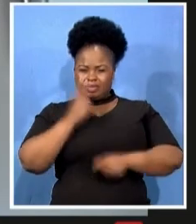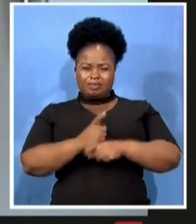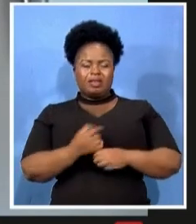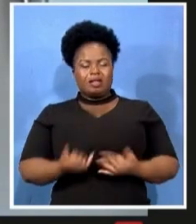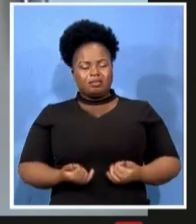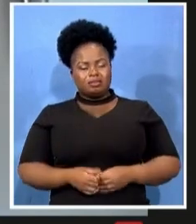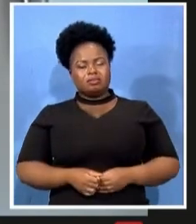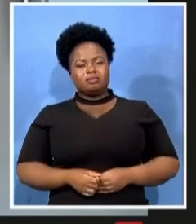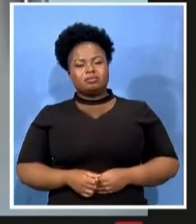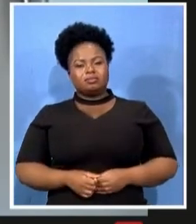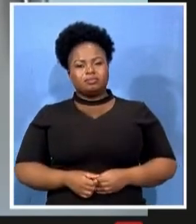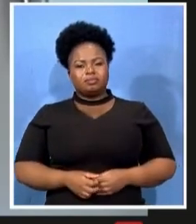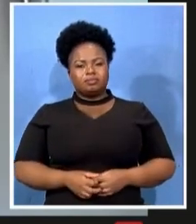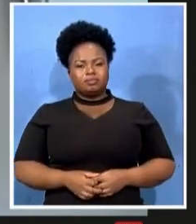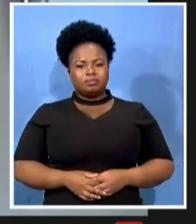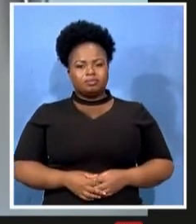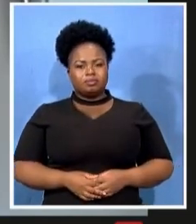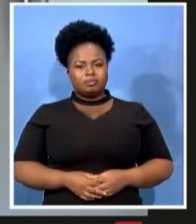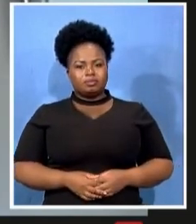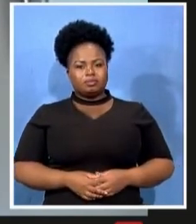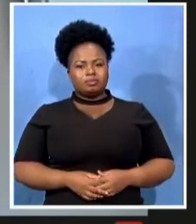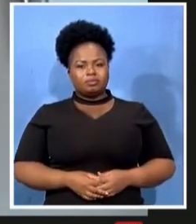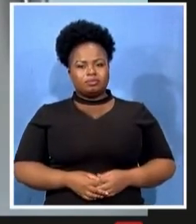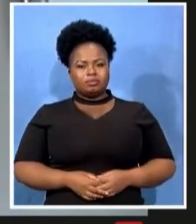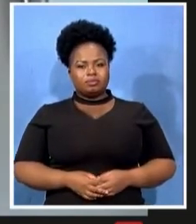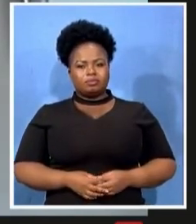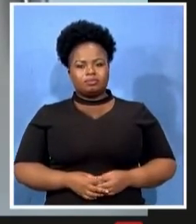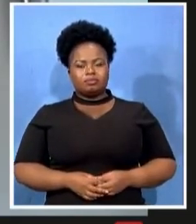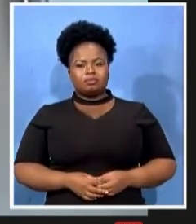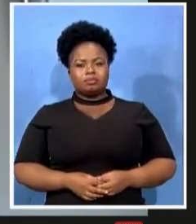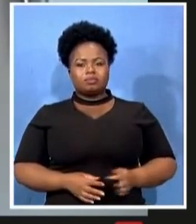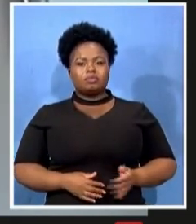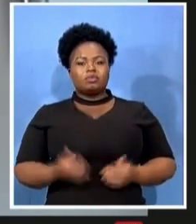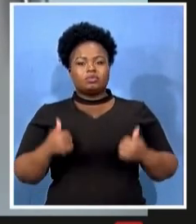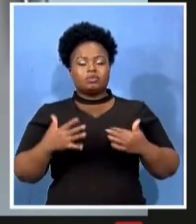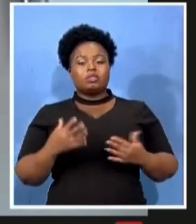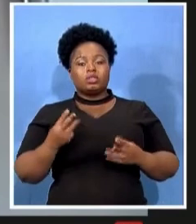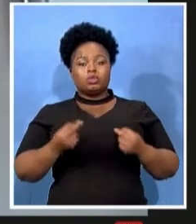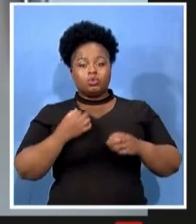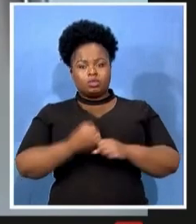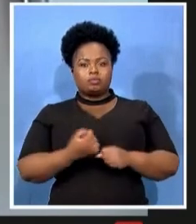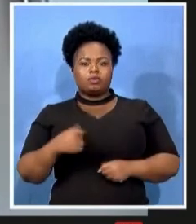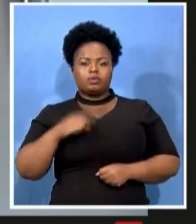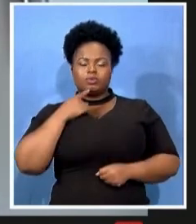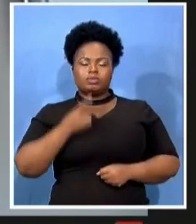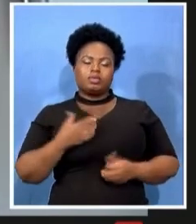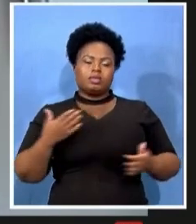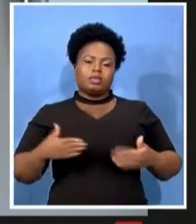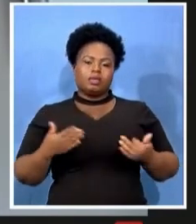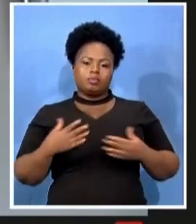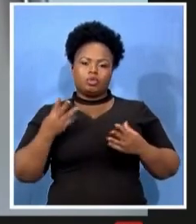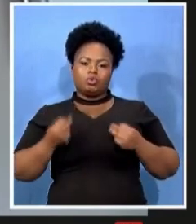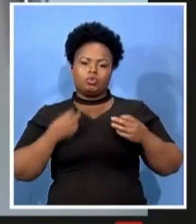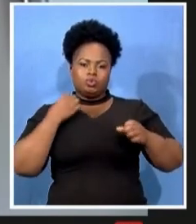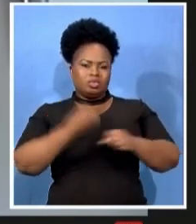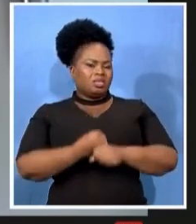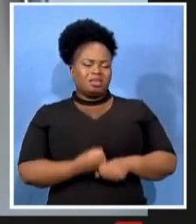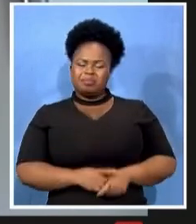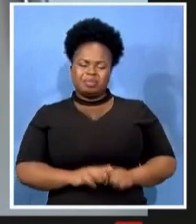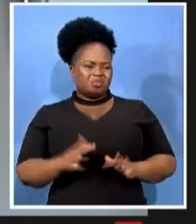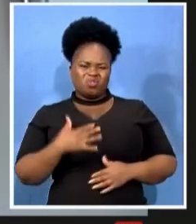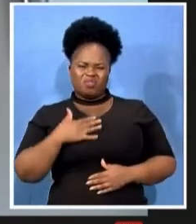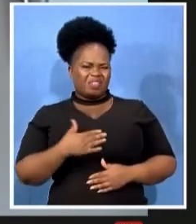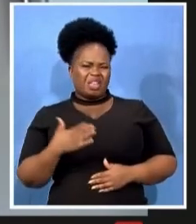Yes, we're at the start of the new year, and while one wants to say Happy New Year, it doesn't feel so good when we get a report of